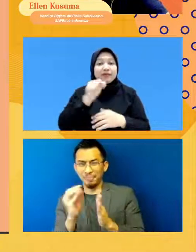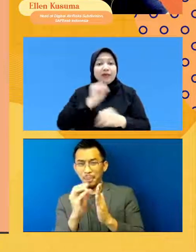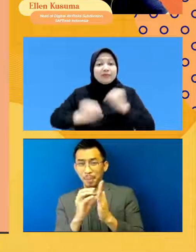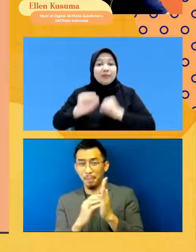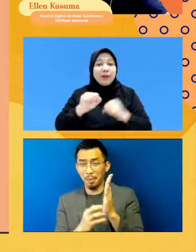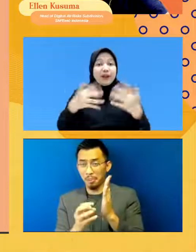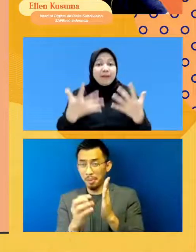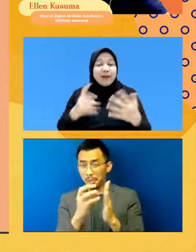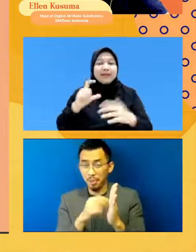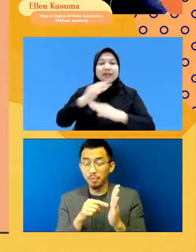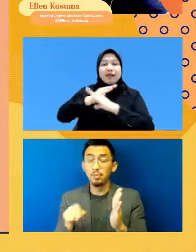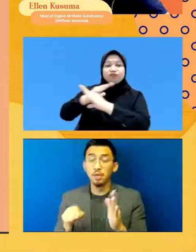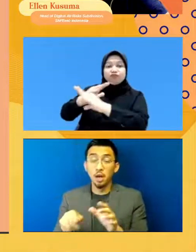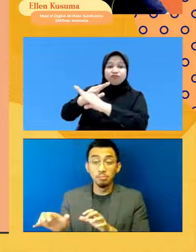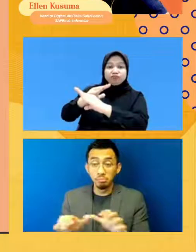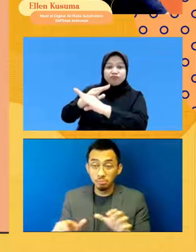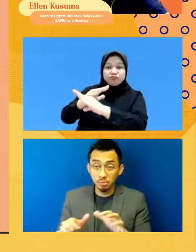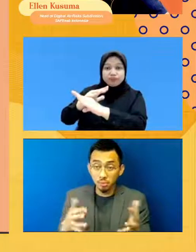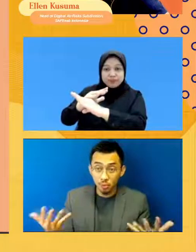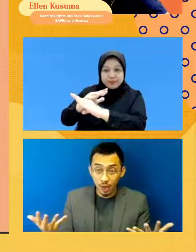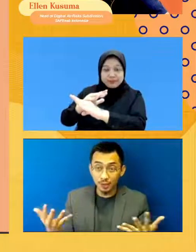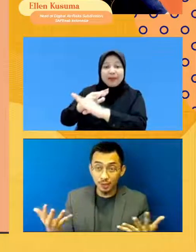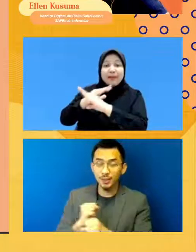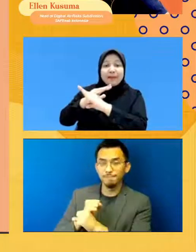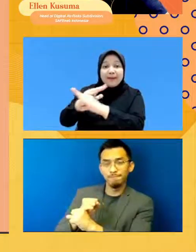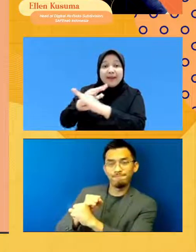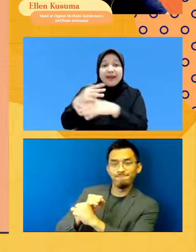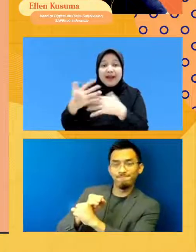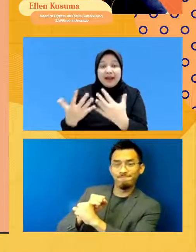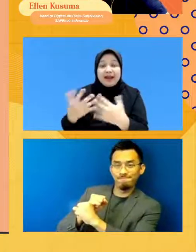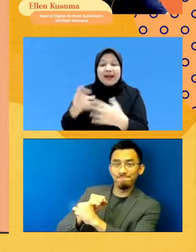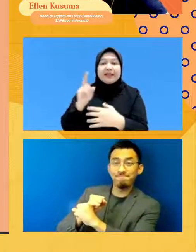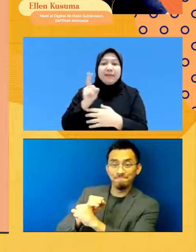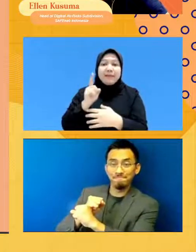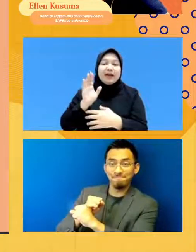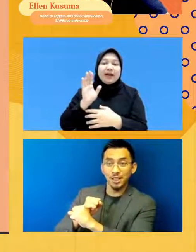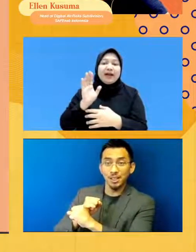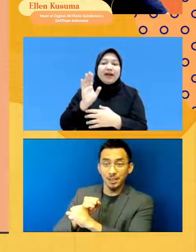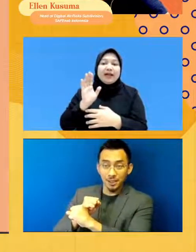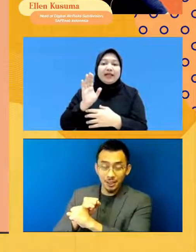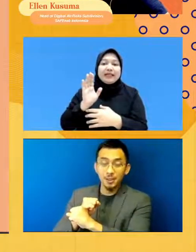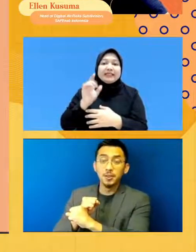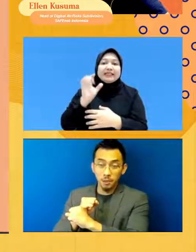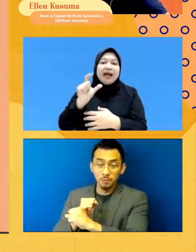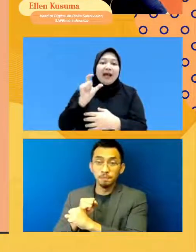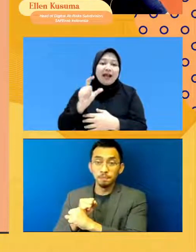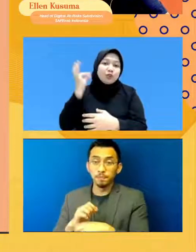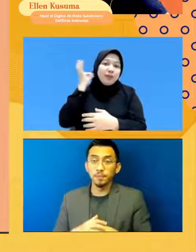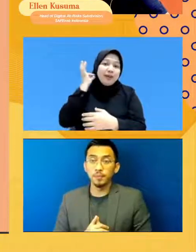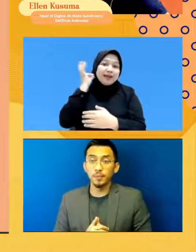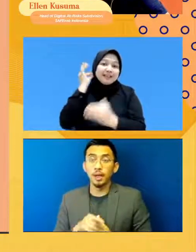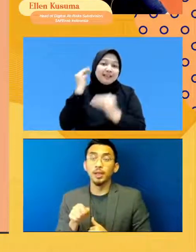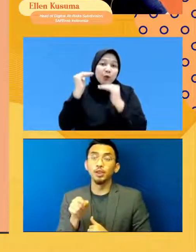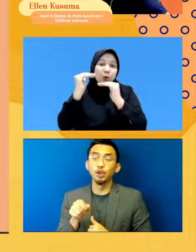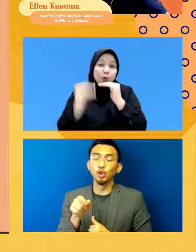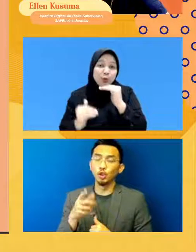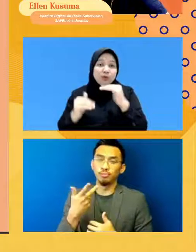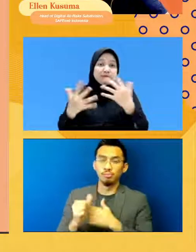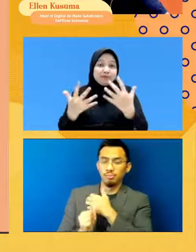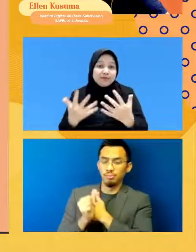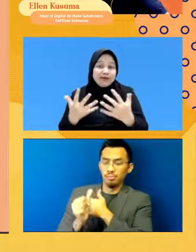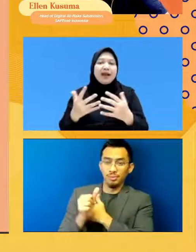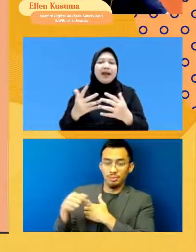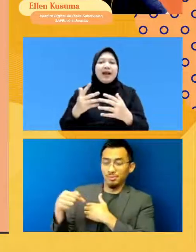it, because there is really a limited way to mitigate a threat when